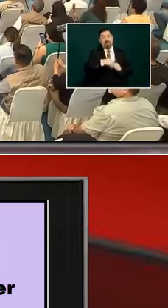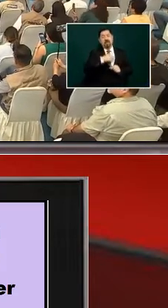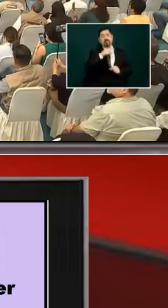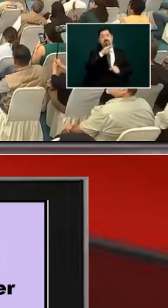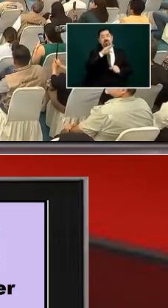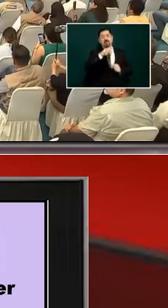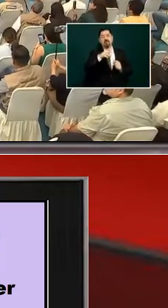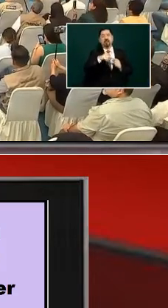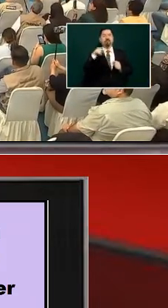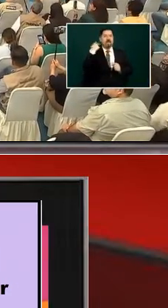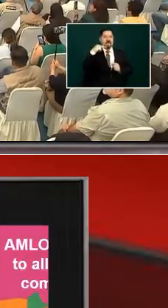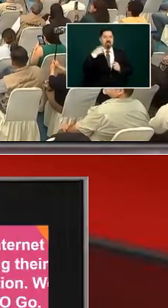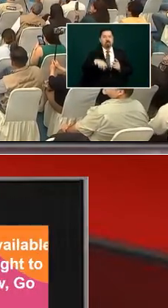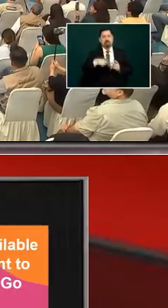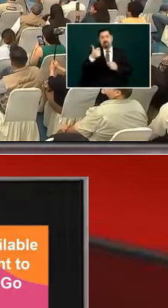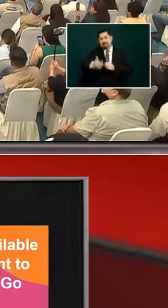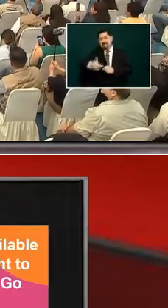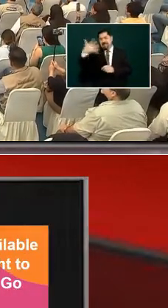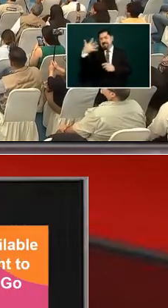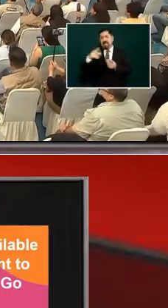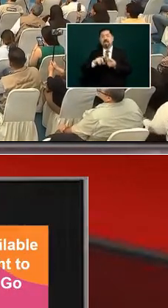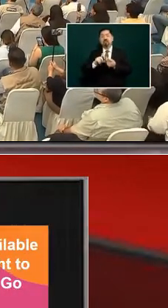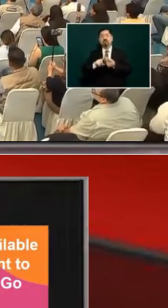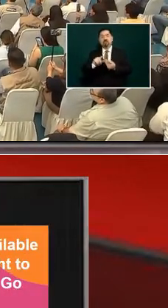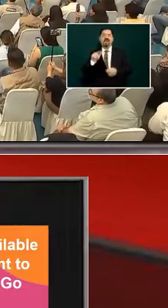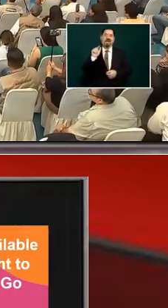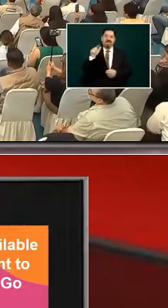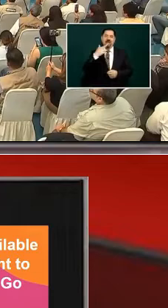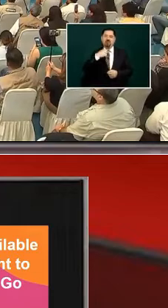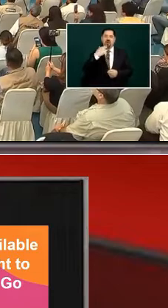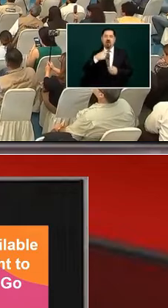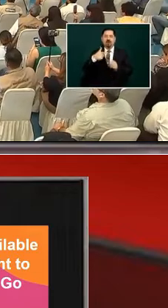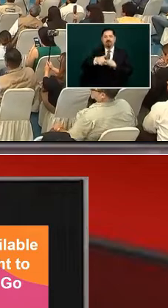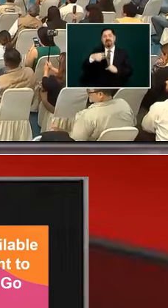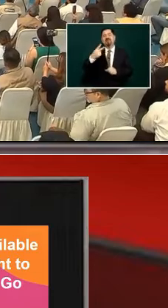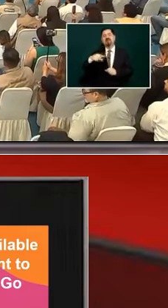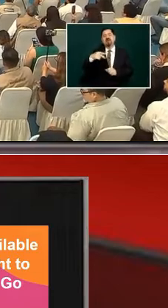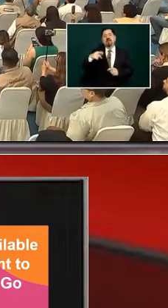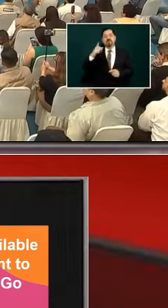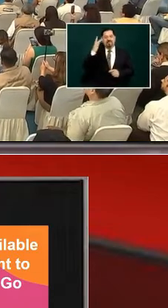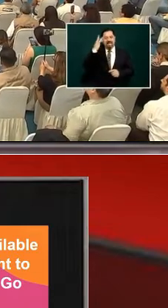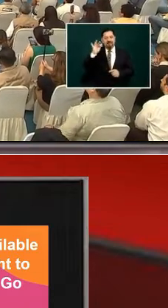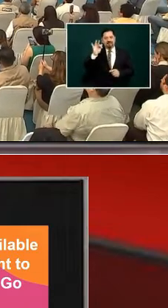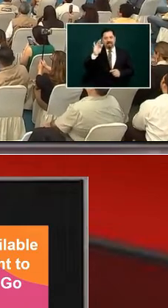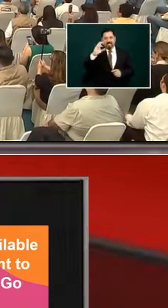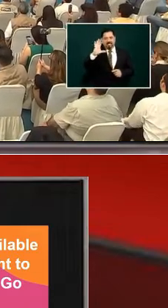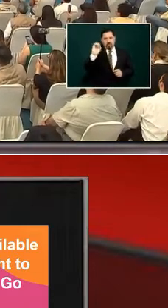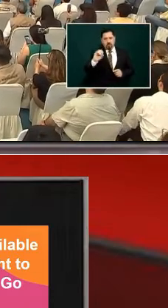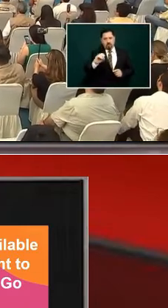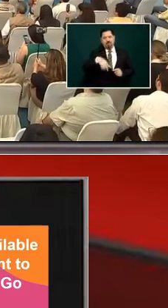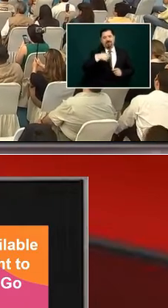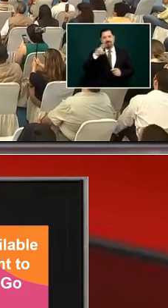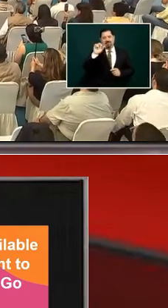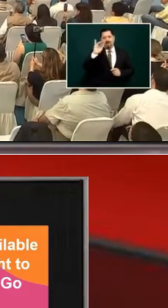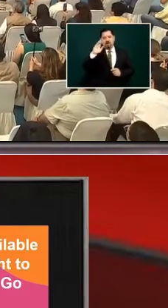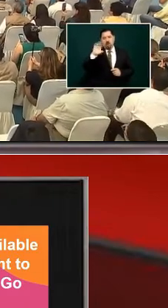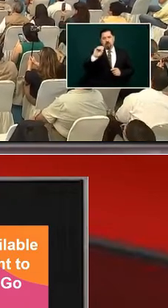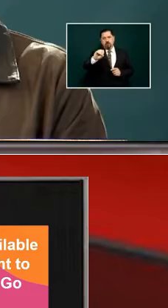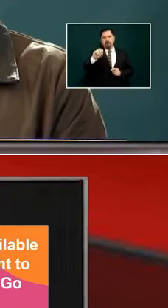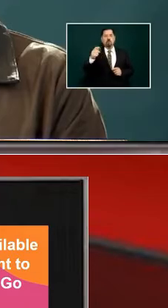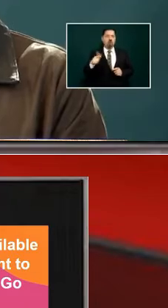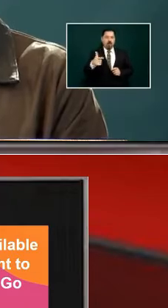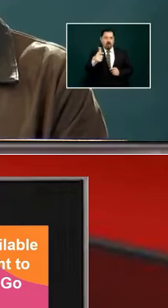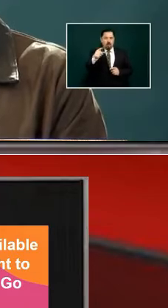the most expensive in San Francisco words